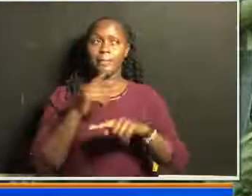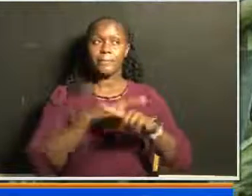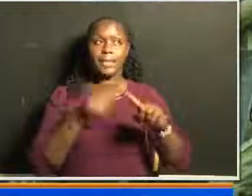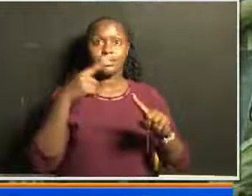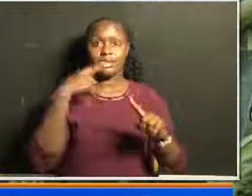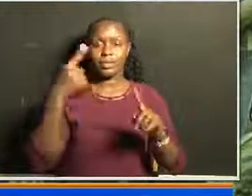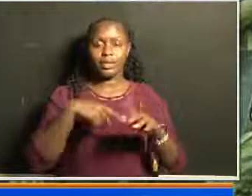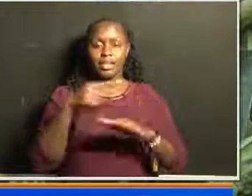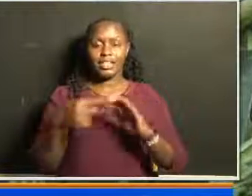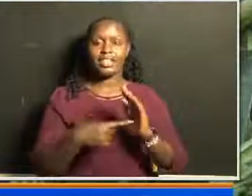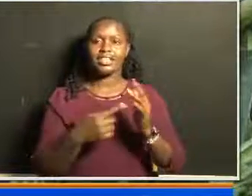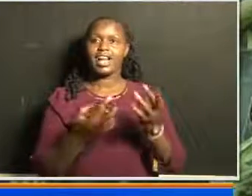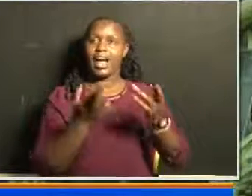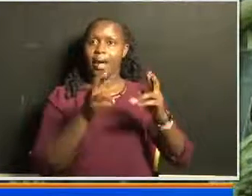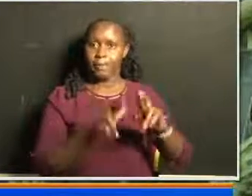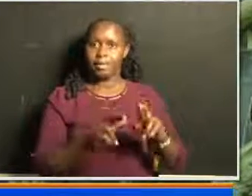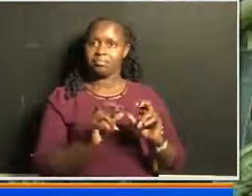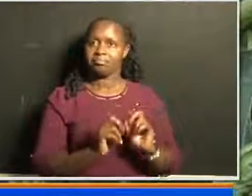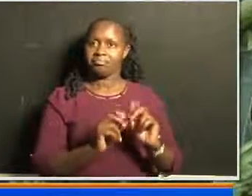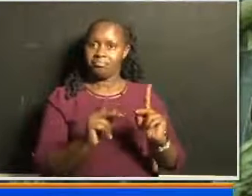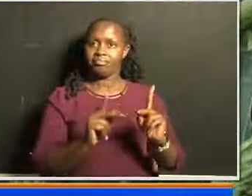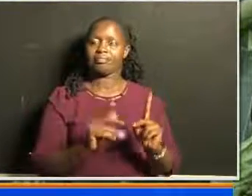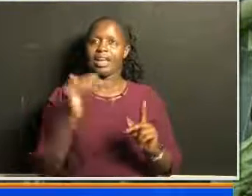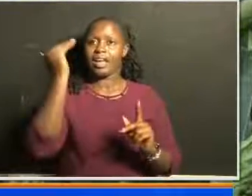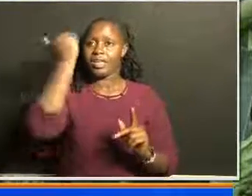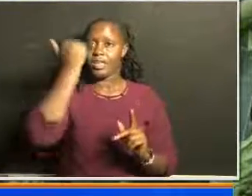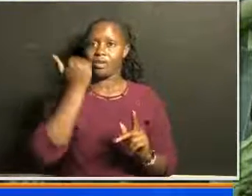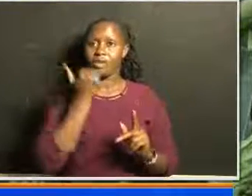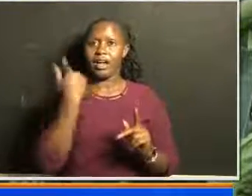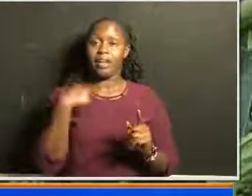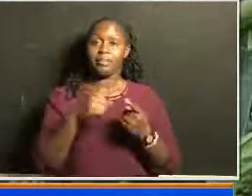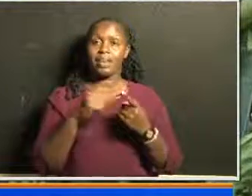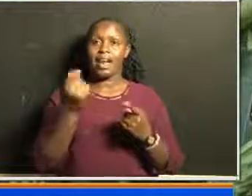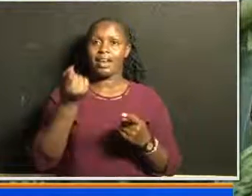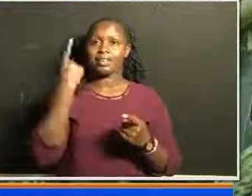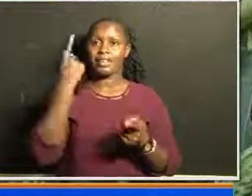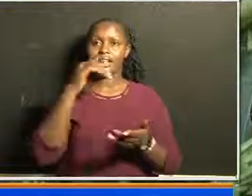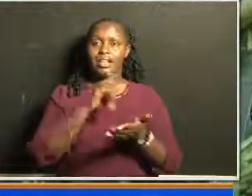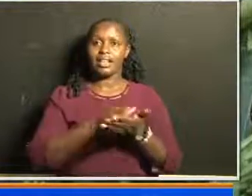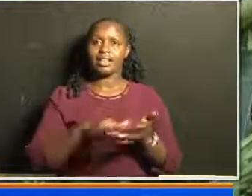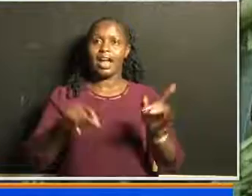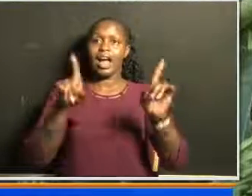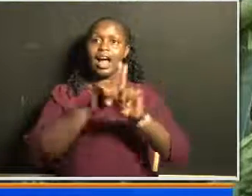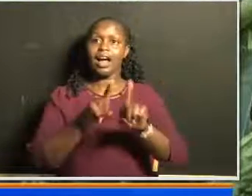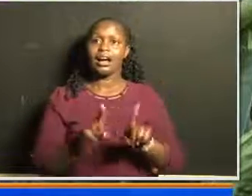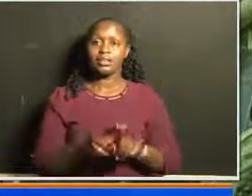happening, the courts have been interpreting that just basically